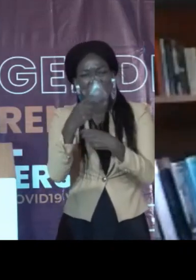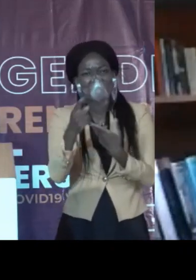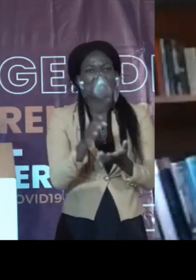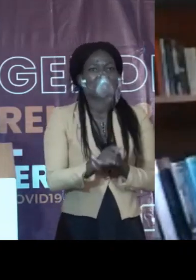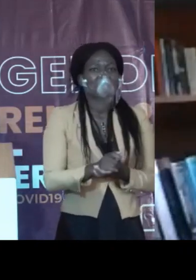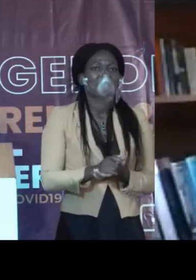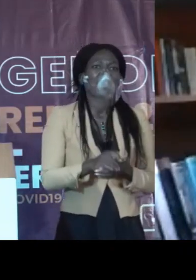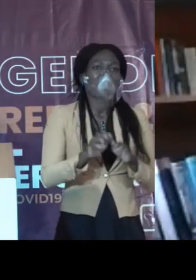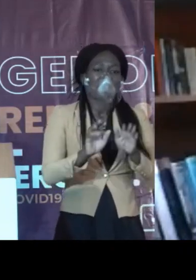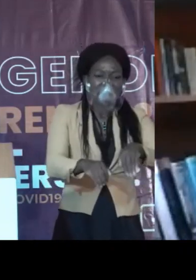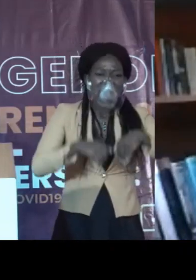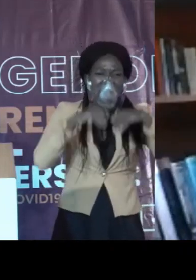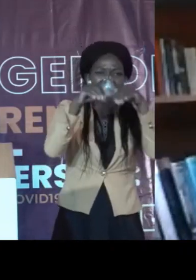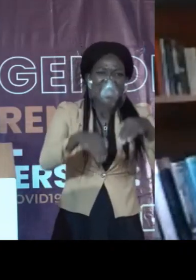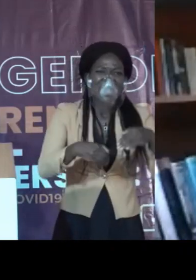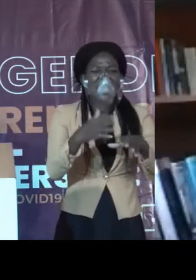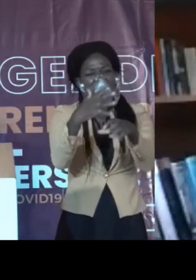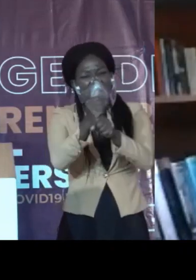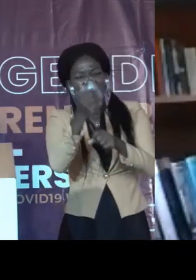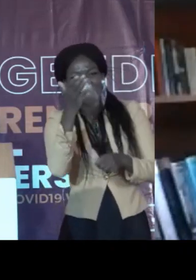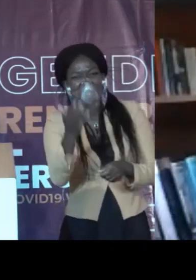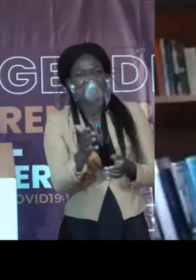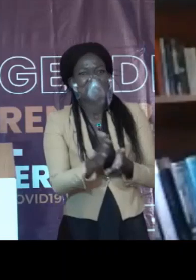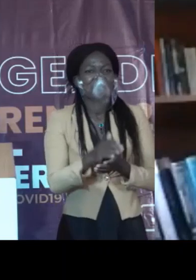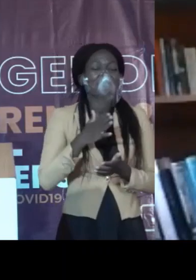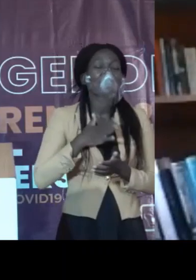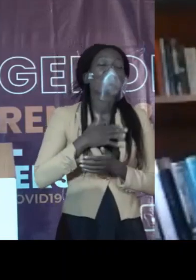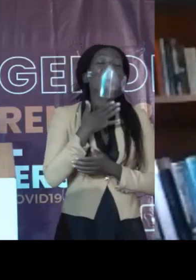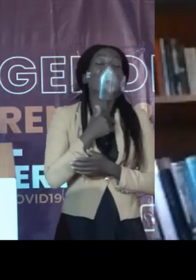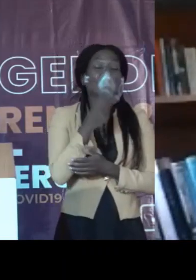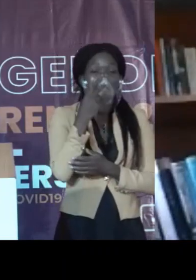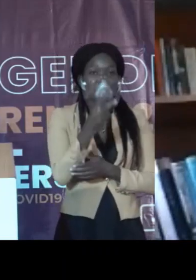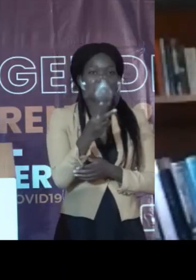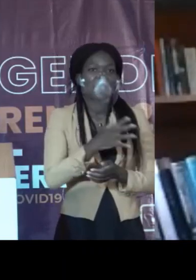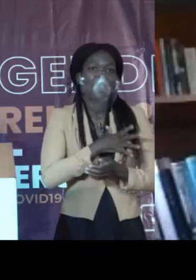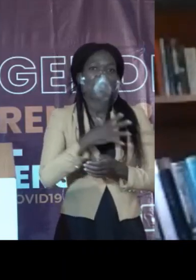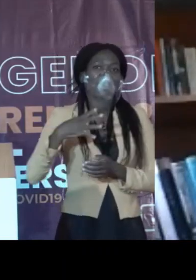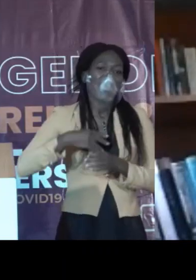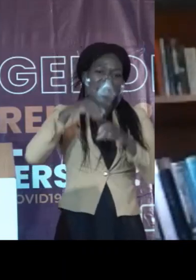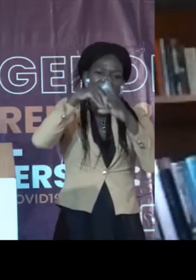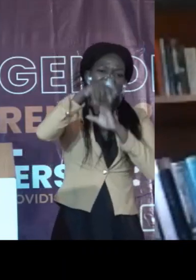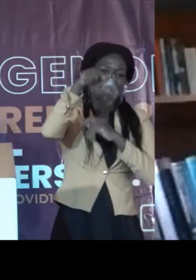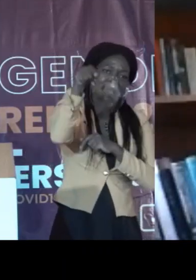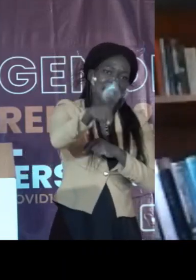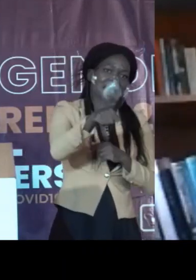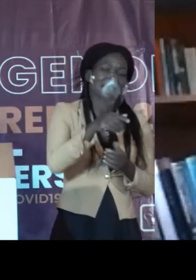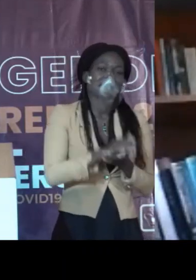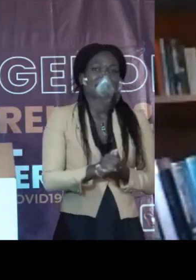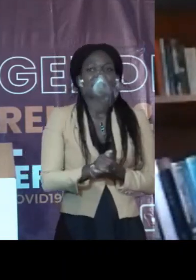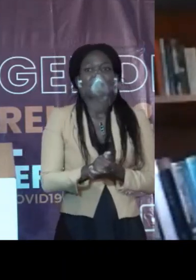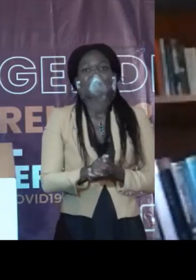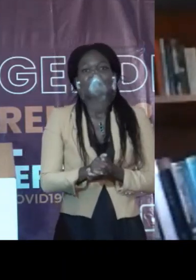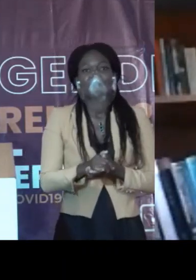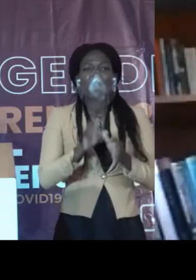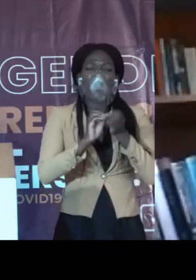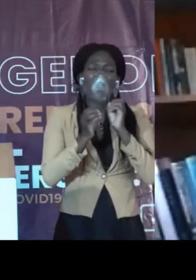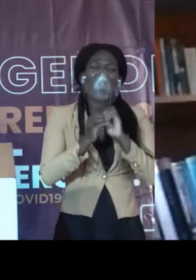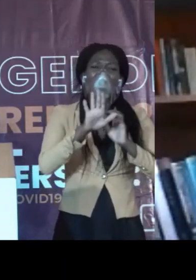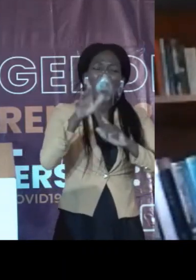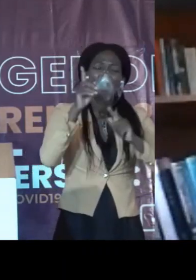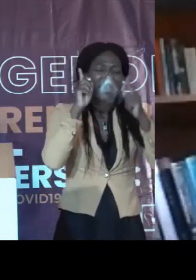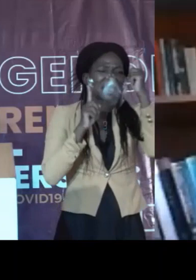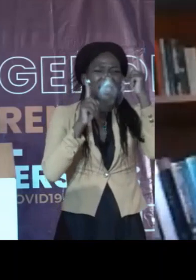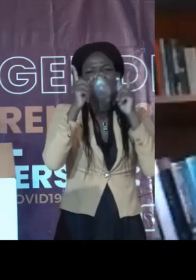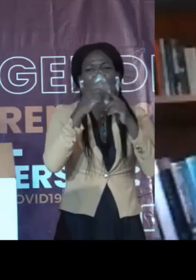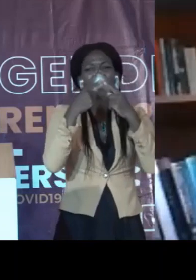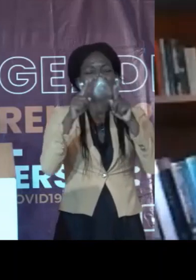mining sectors. We want to see women in the critical decision making at all